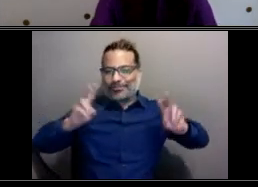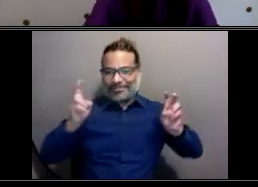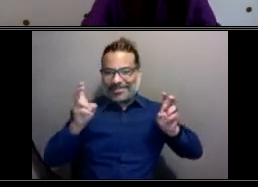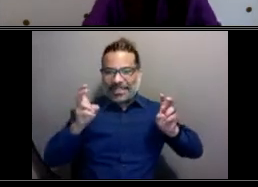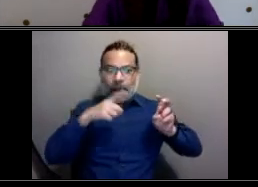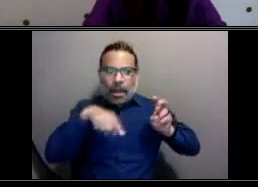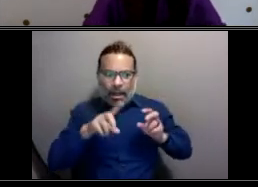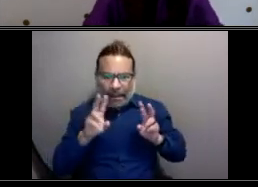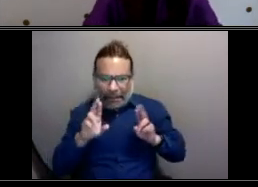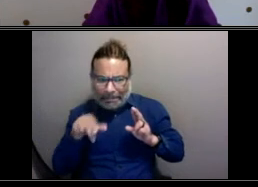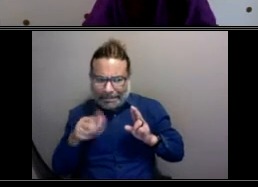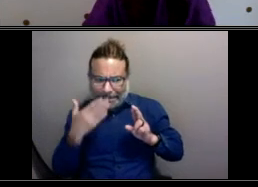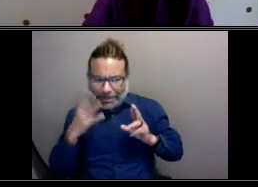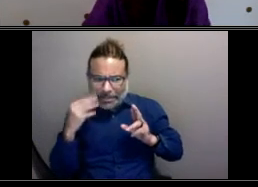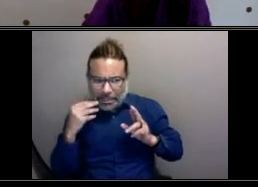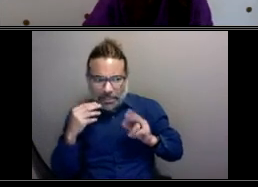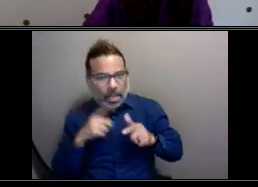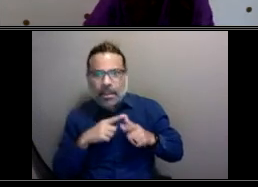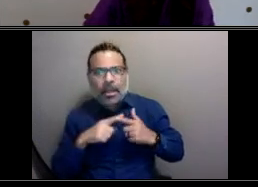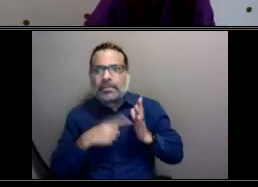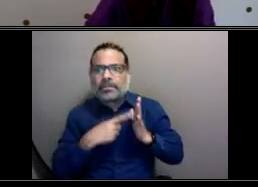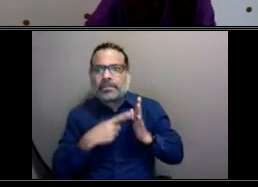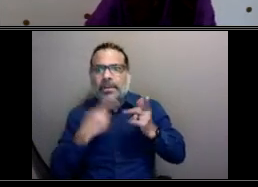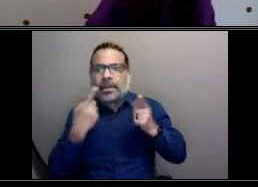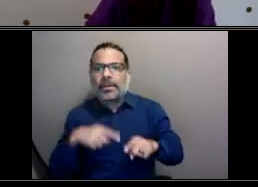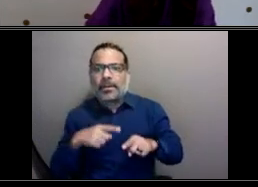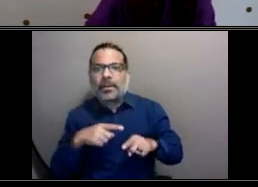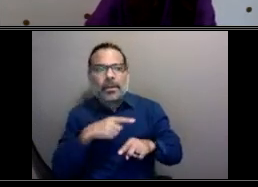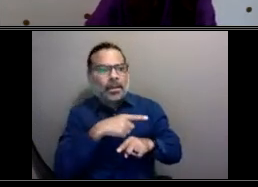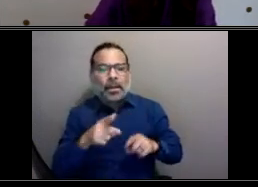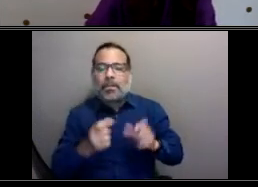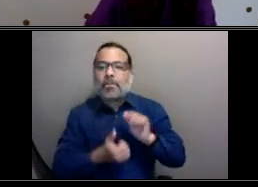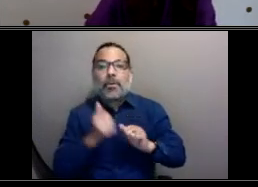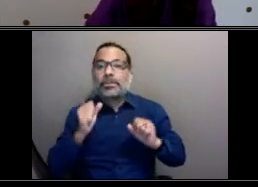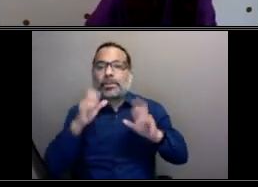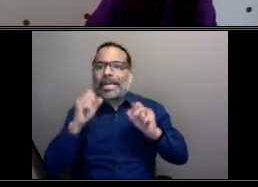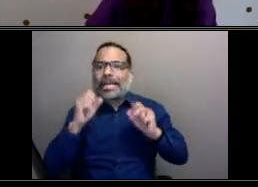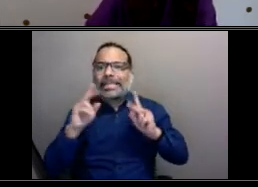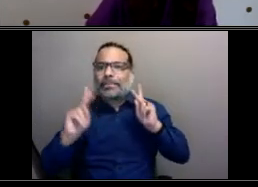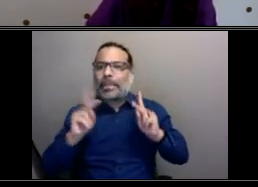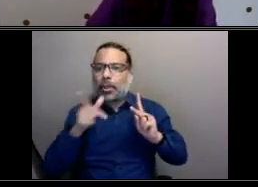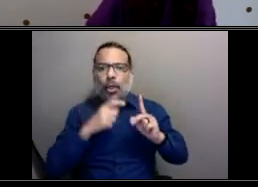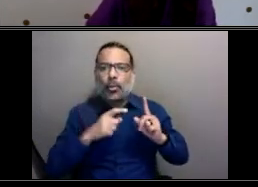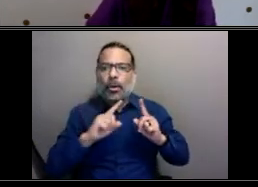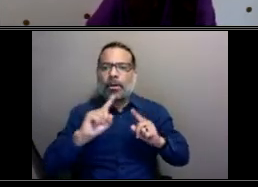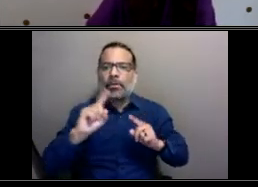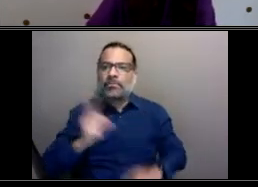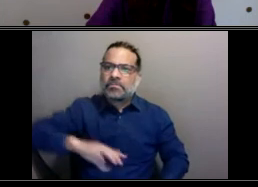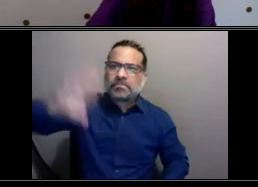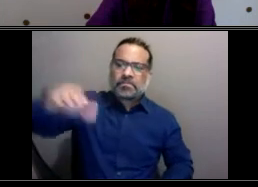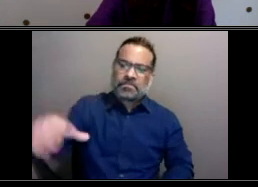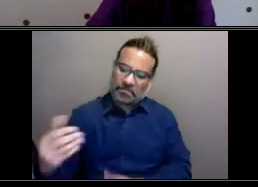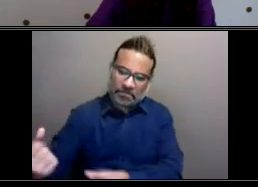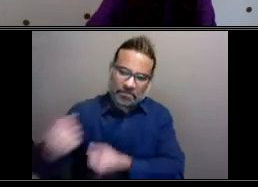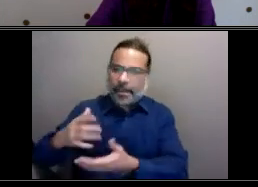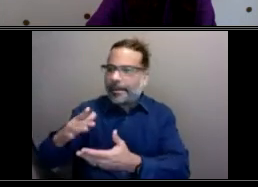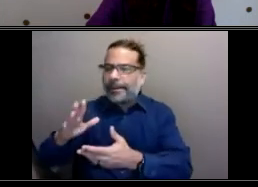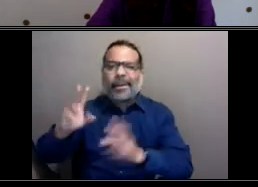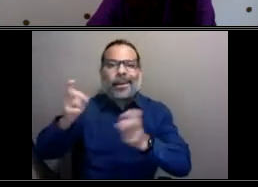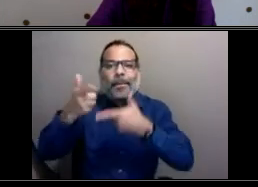this is a really good experience. And then sometimes it's the most surprising people who step forward and take on a role of big brother, big sister,